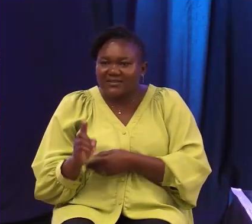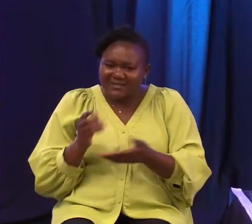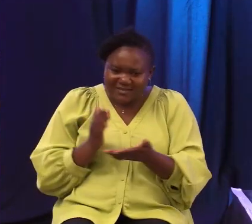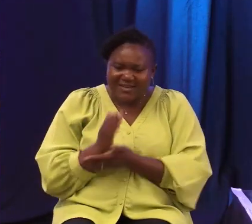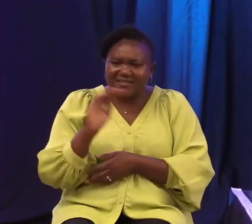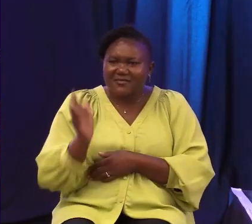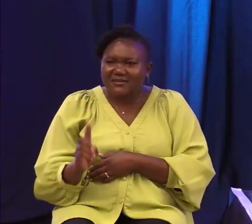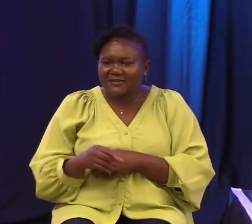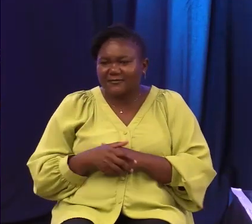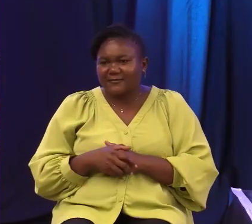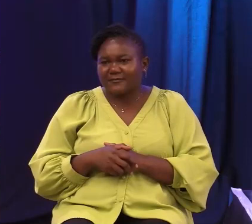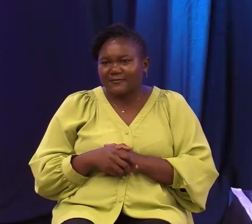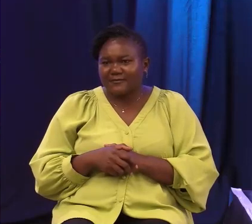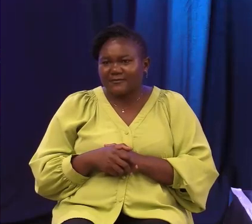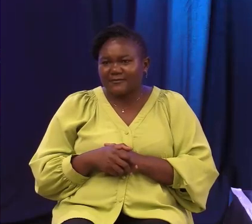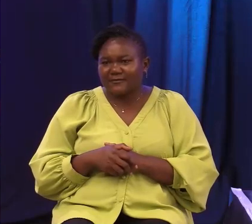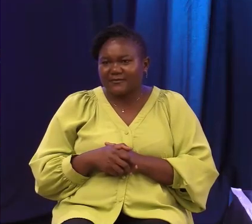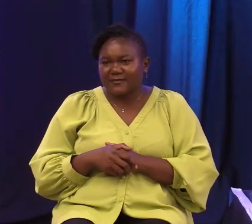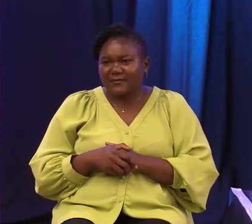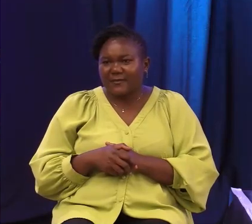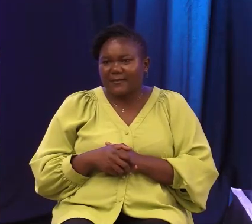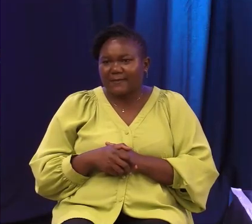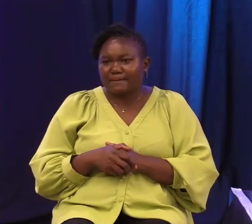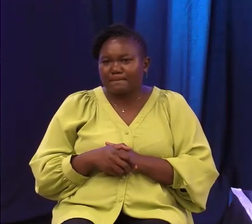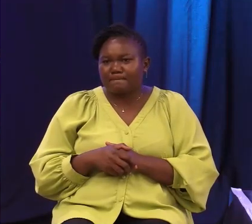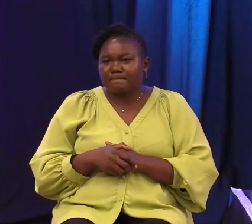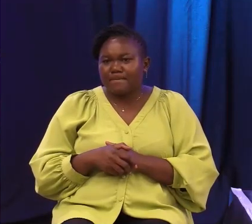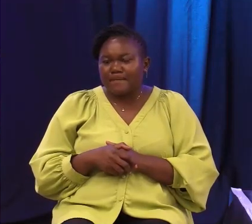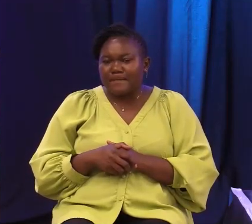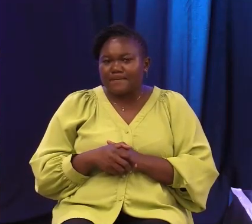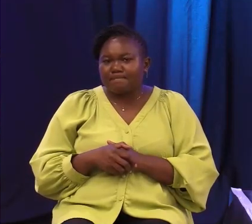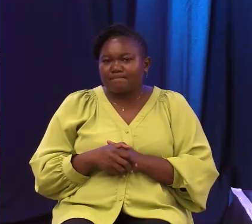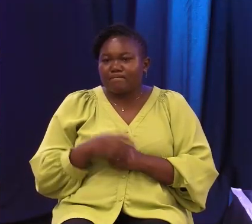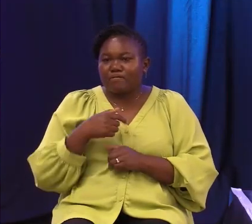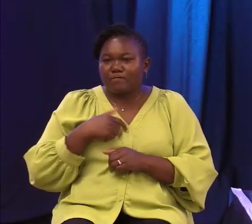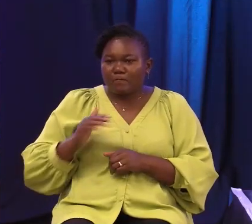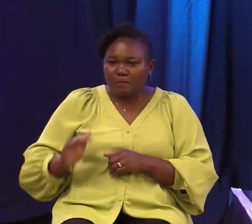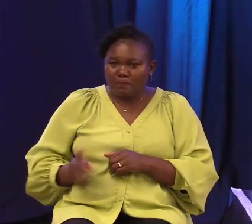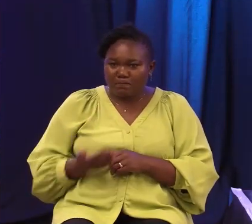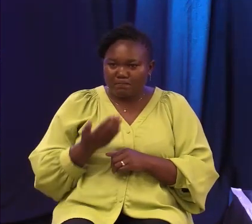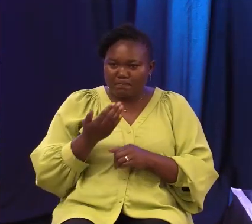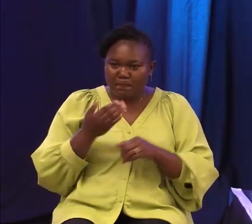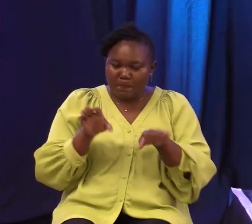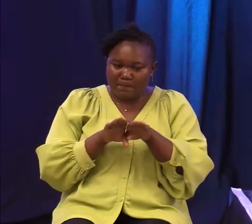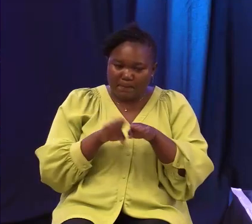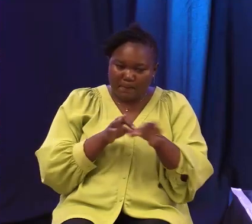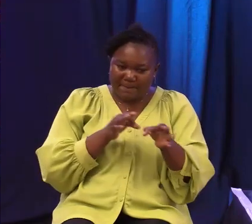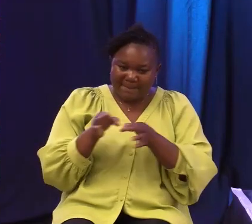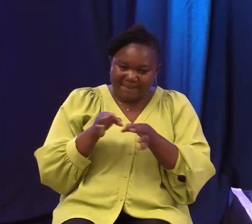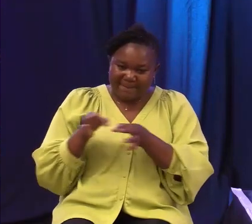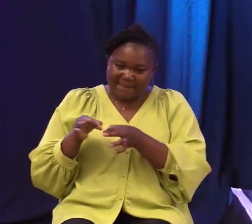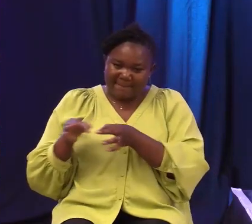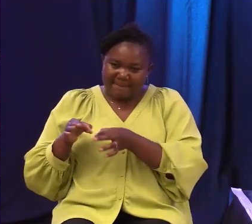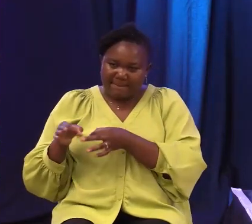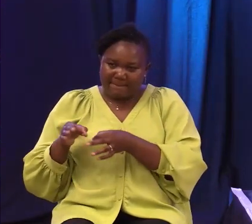rights? Essentially, I want to simplify it to you, just as